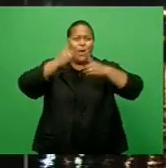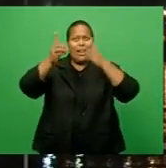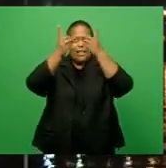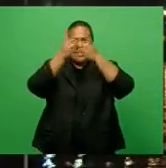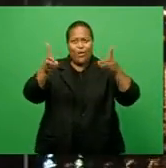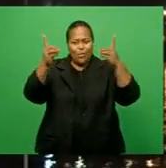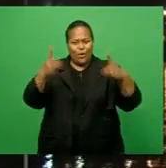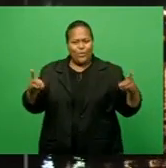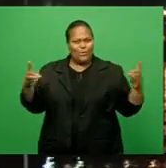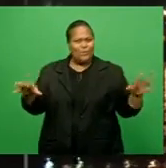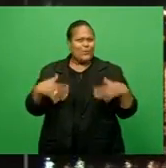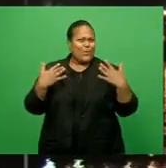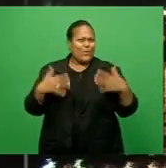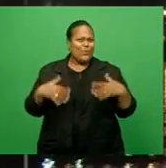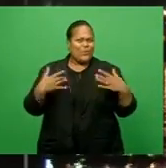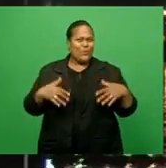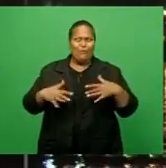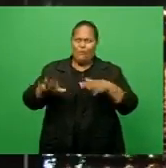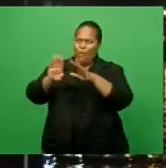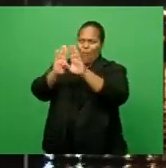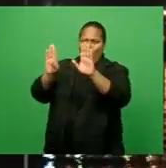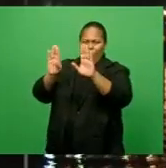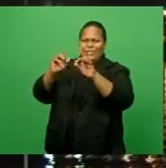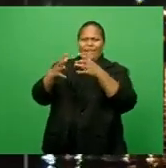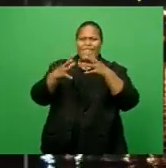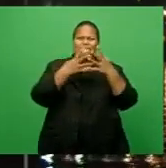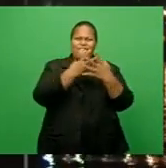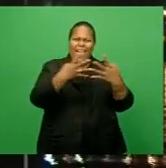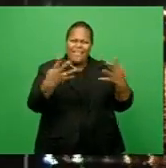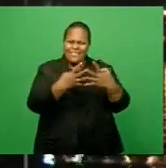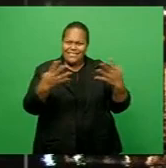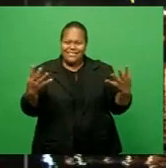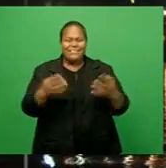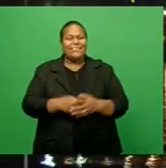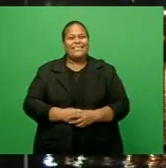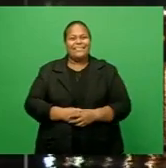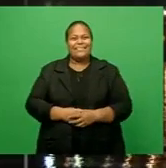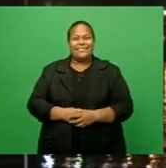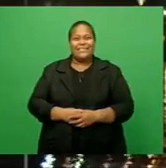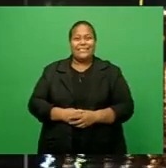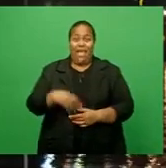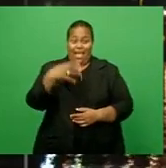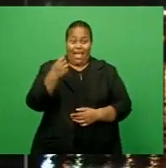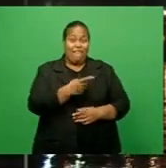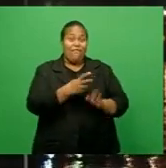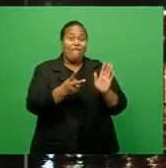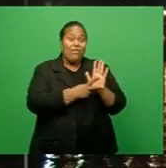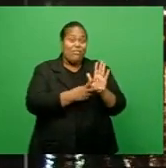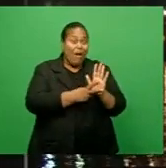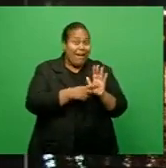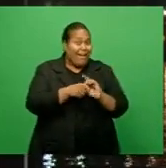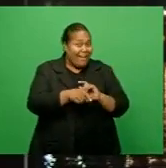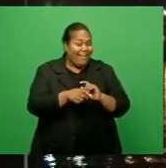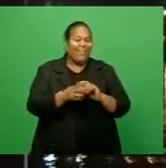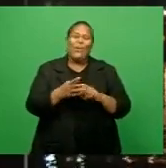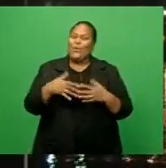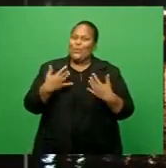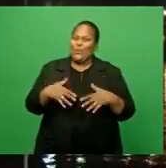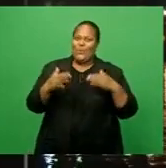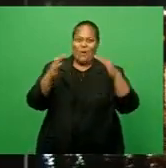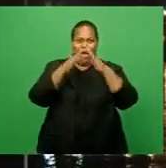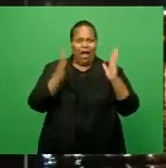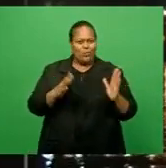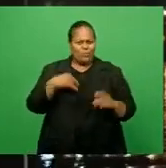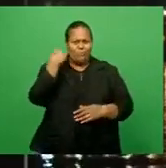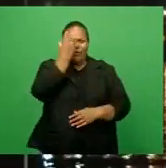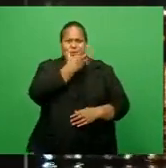and creative displays. One that stood out was the Prasad's residence in Mukta Ben Road, Vatuanga. Venina Rakautonga reports